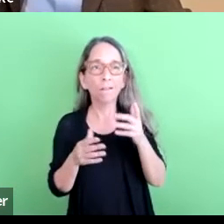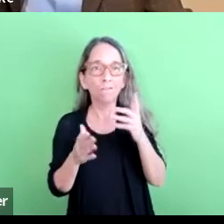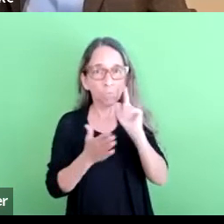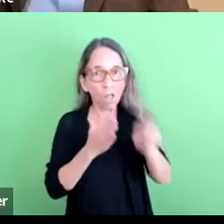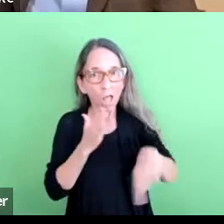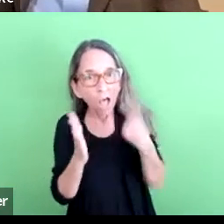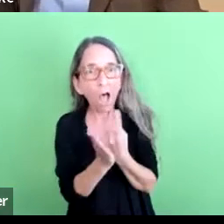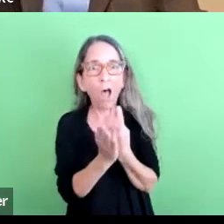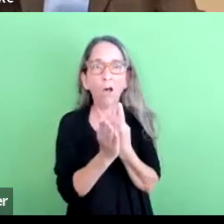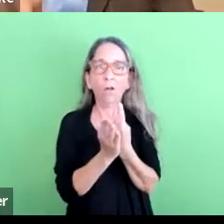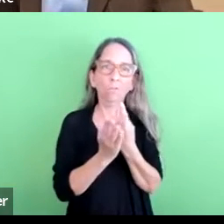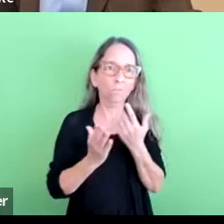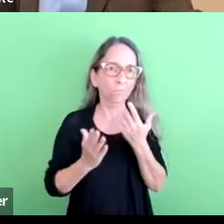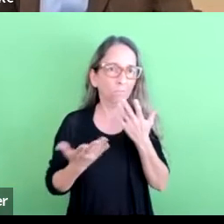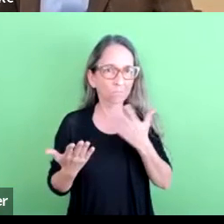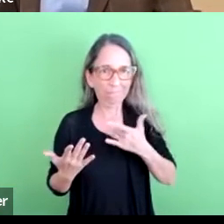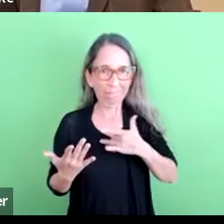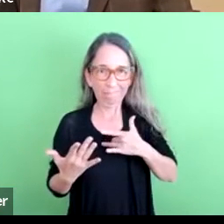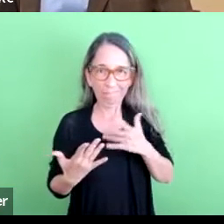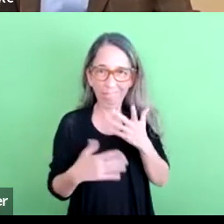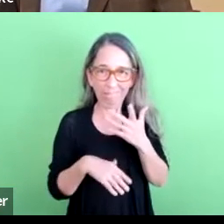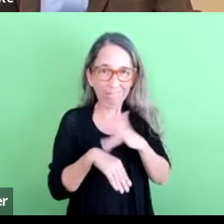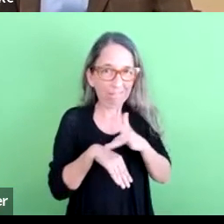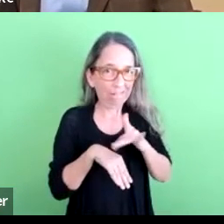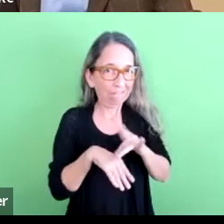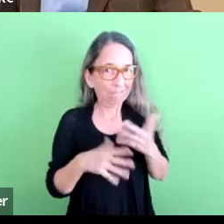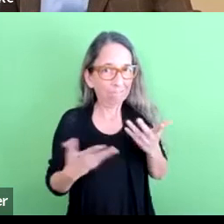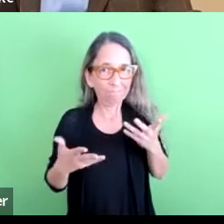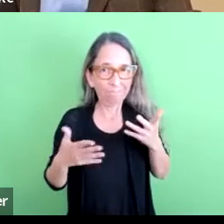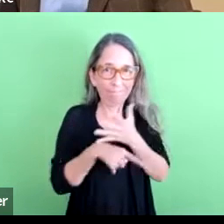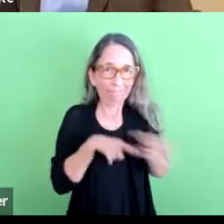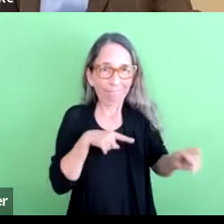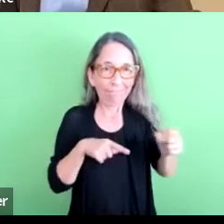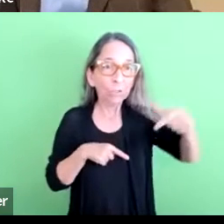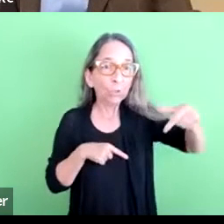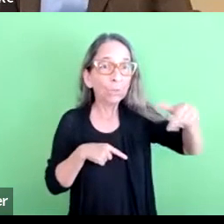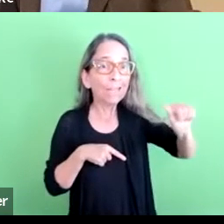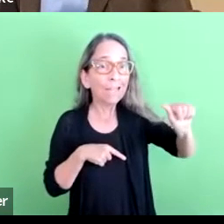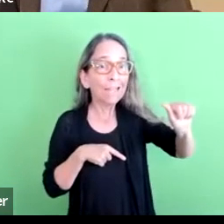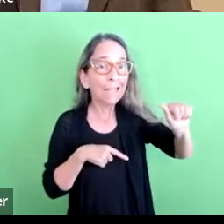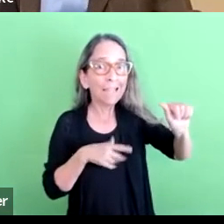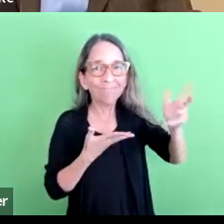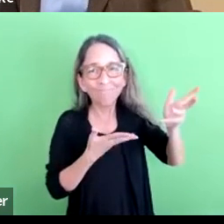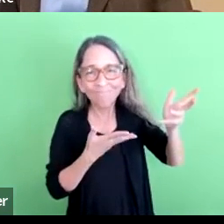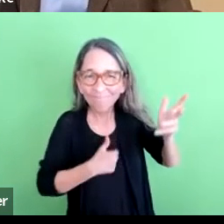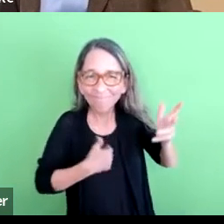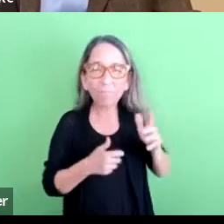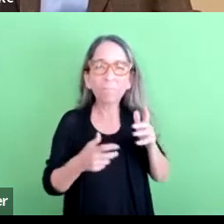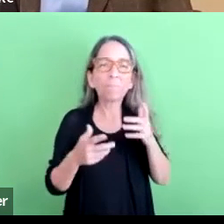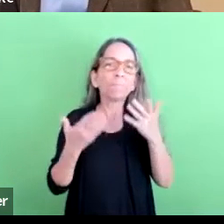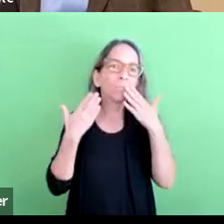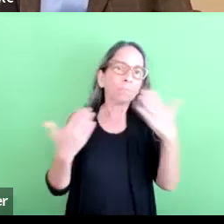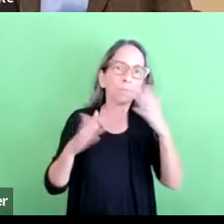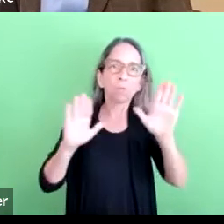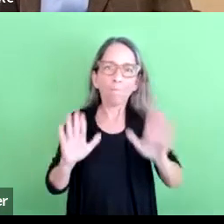sorry we don't have any available time for Q&A. But, again, this has been a very great panel. So I want to